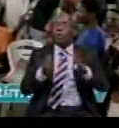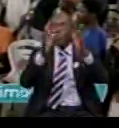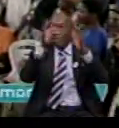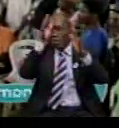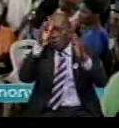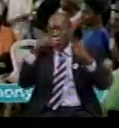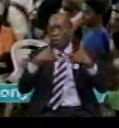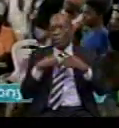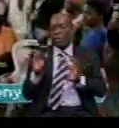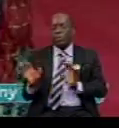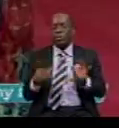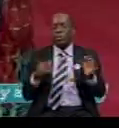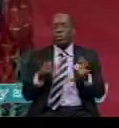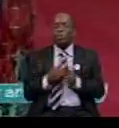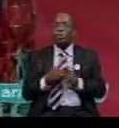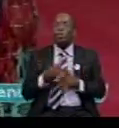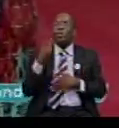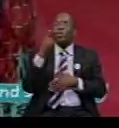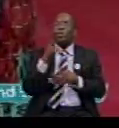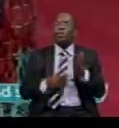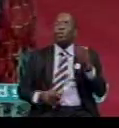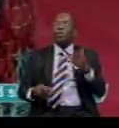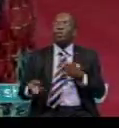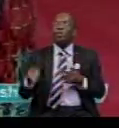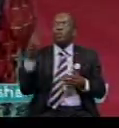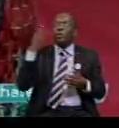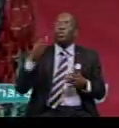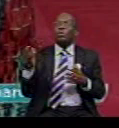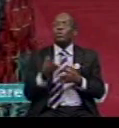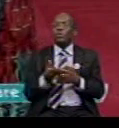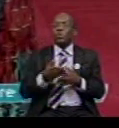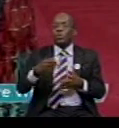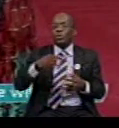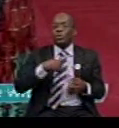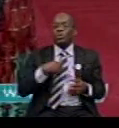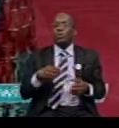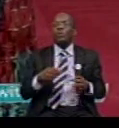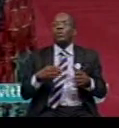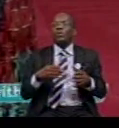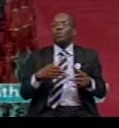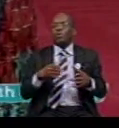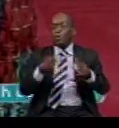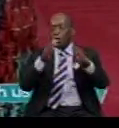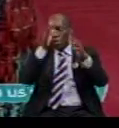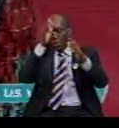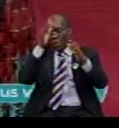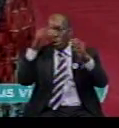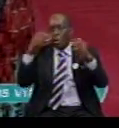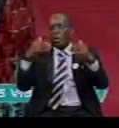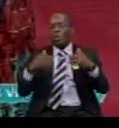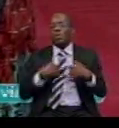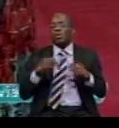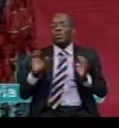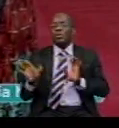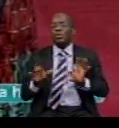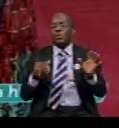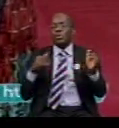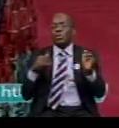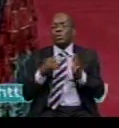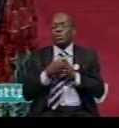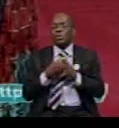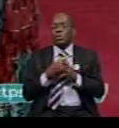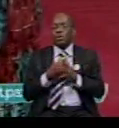Before testimony at their final location, we want to take testimony online. Thank you, orchestra. Hold